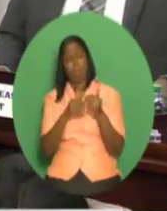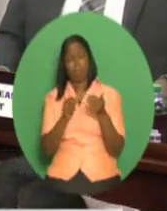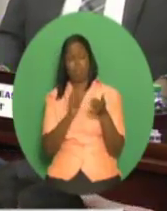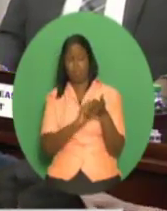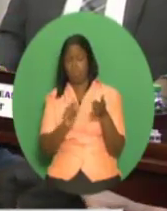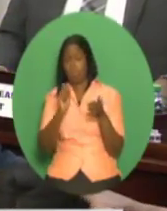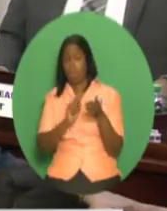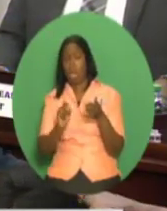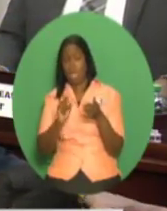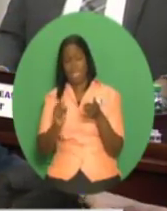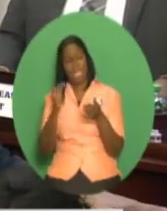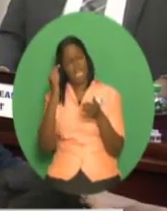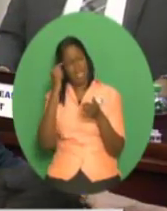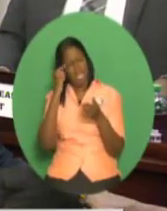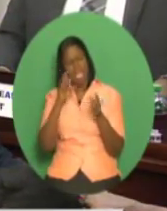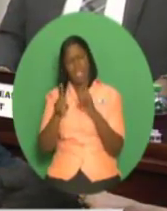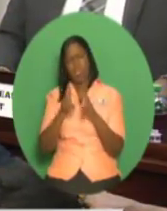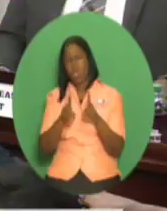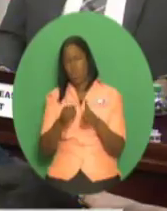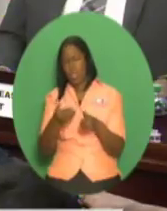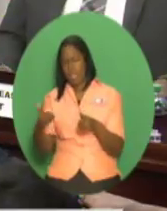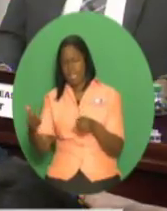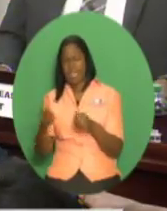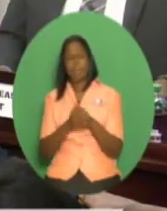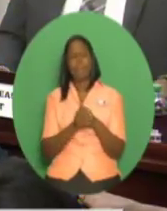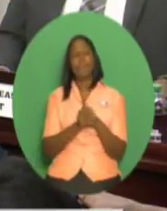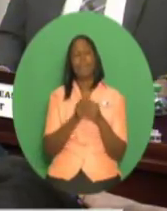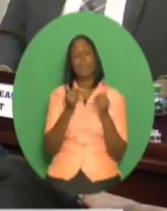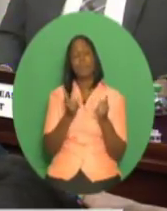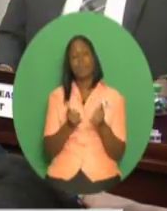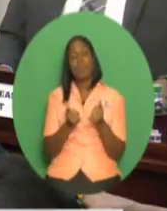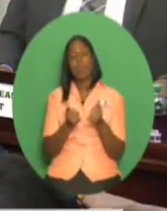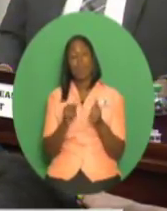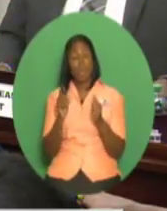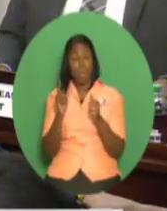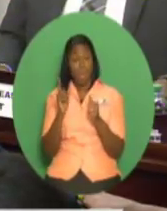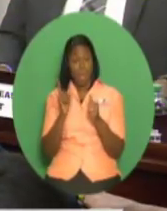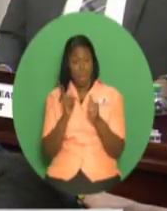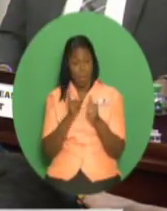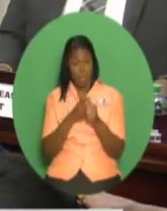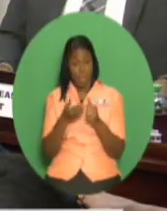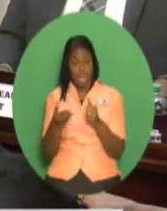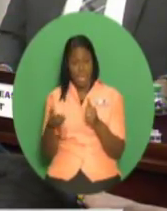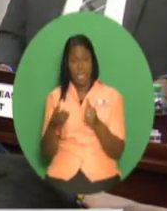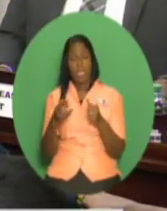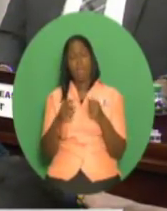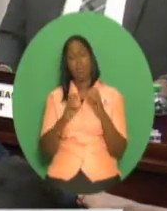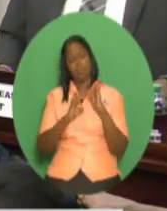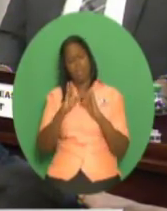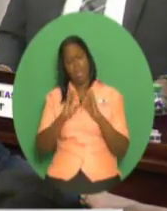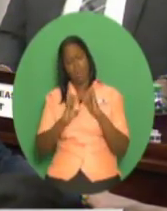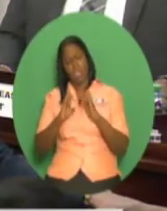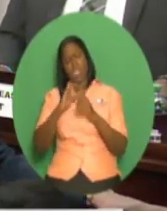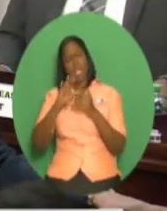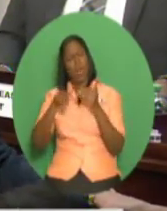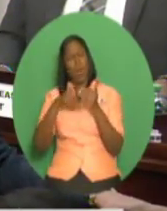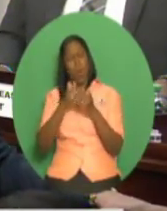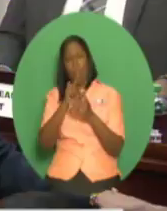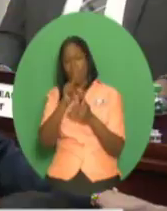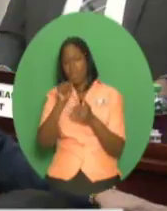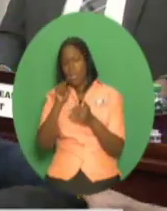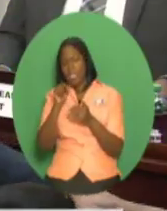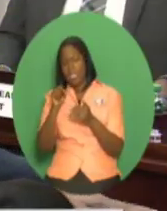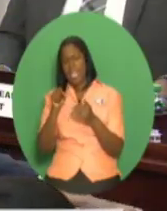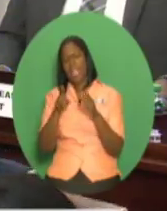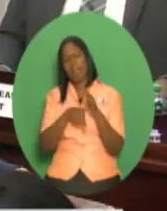screening exercises have been conducted in all of the primary schools, all of the 20 primary schools in the Lavantil MOVA